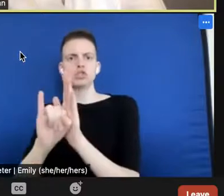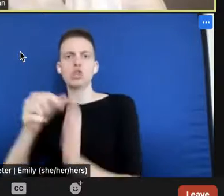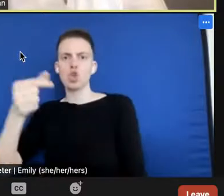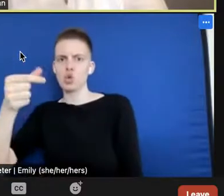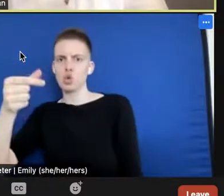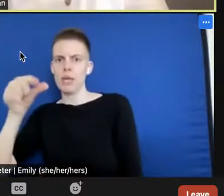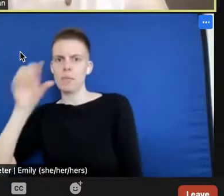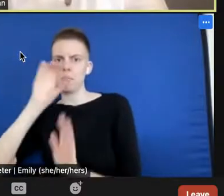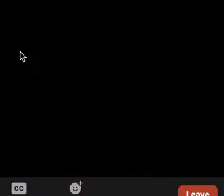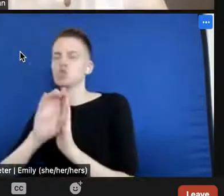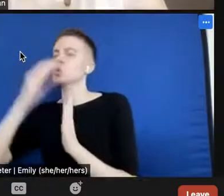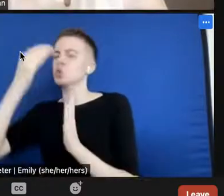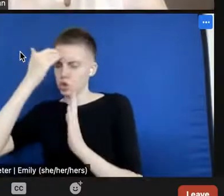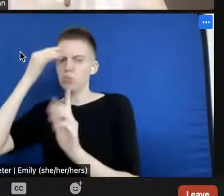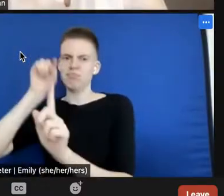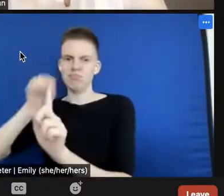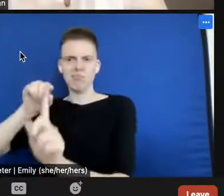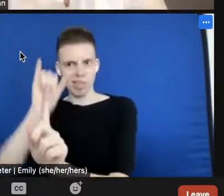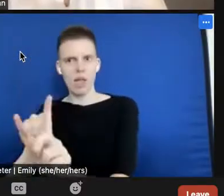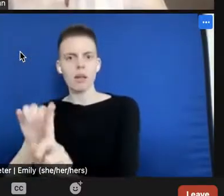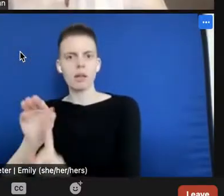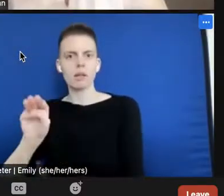one were glasses.